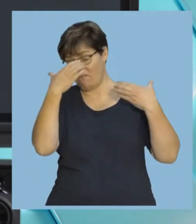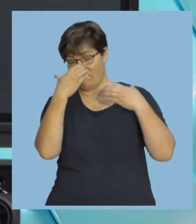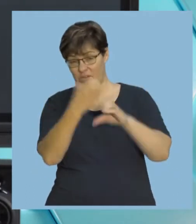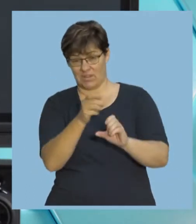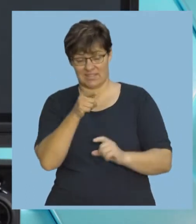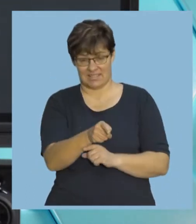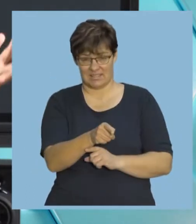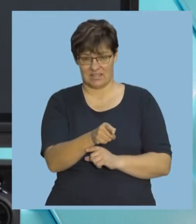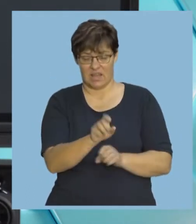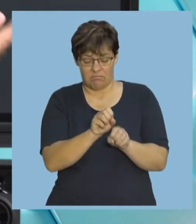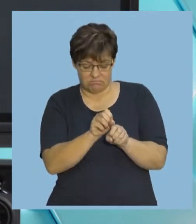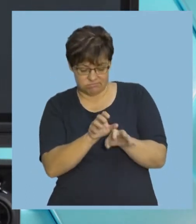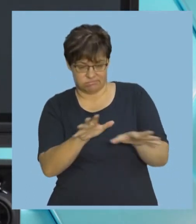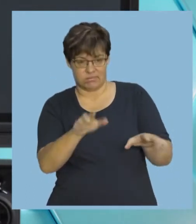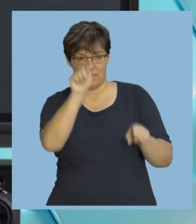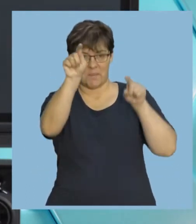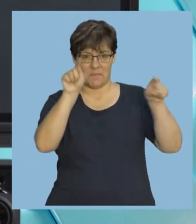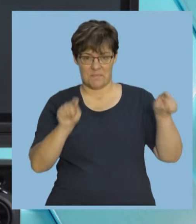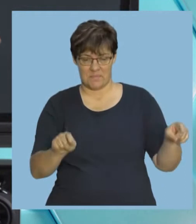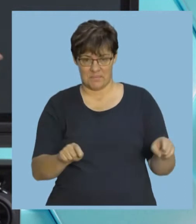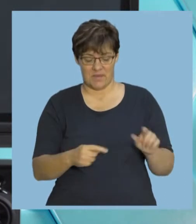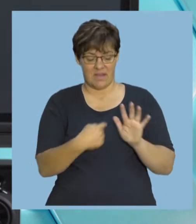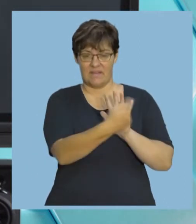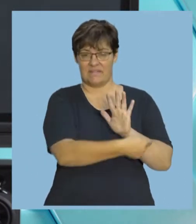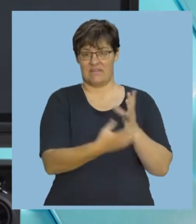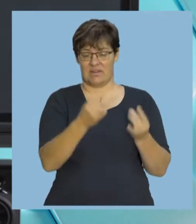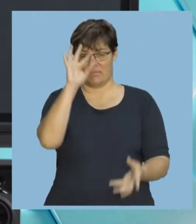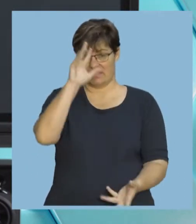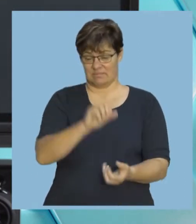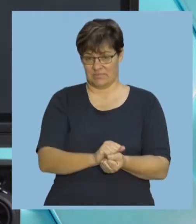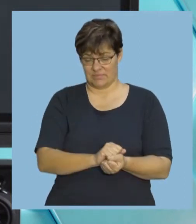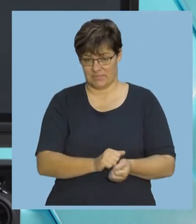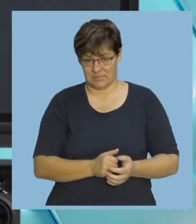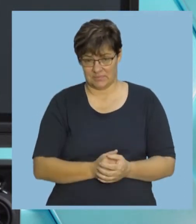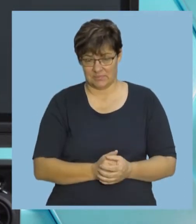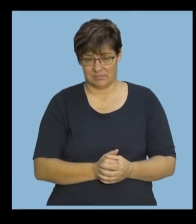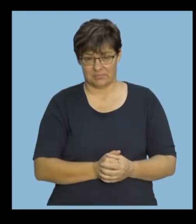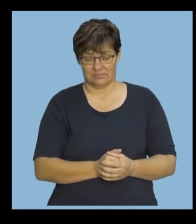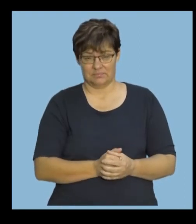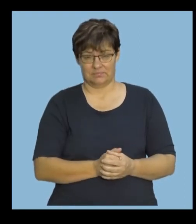the measure of dispersion and the 5-number summary. Okay.